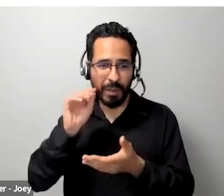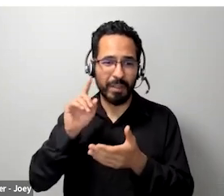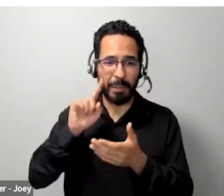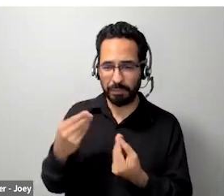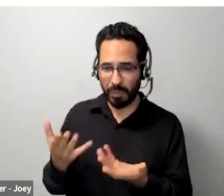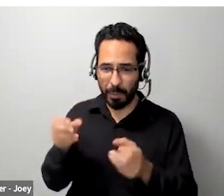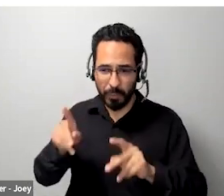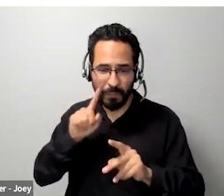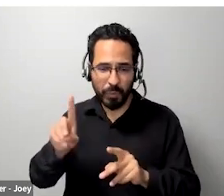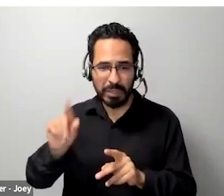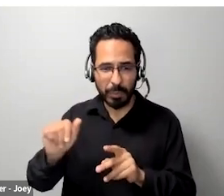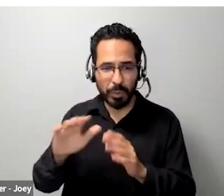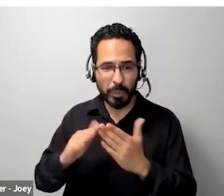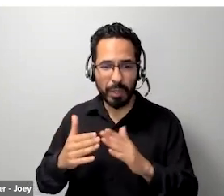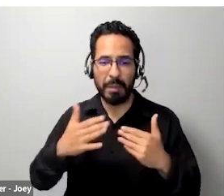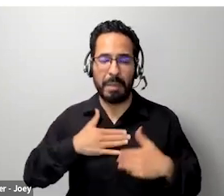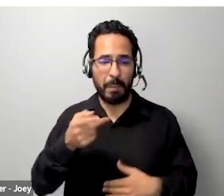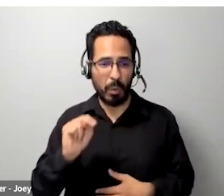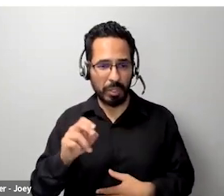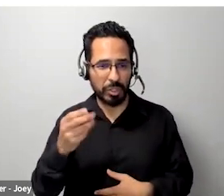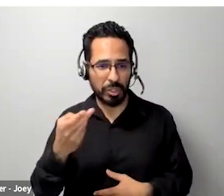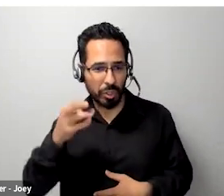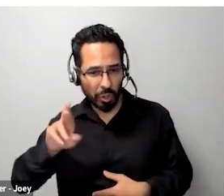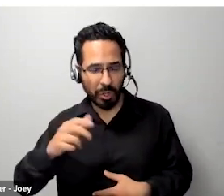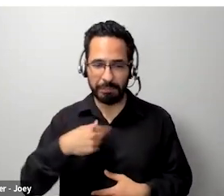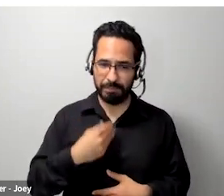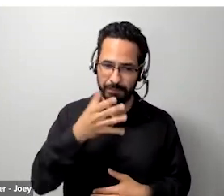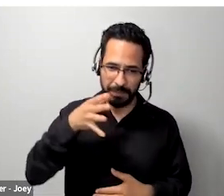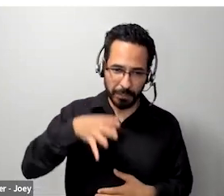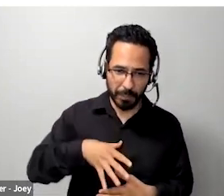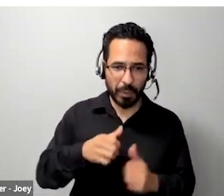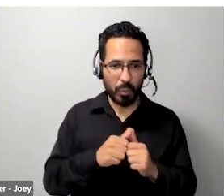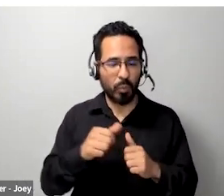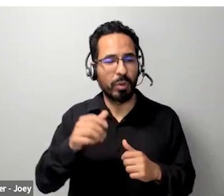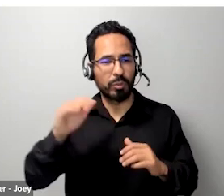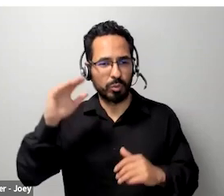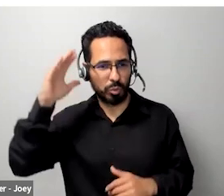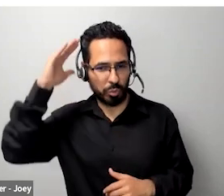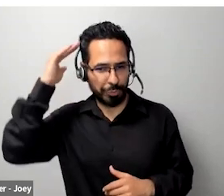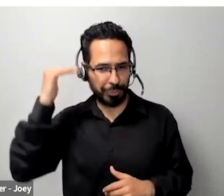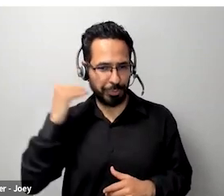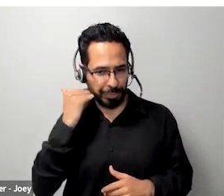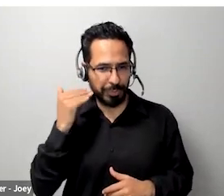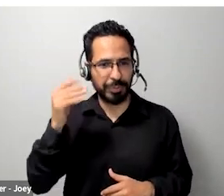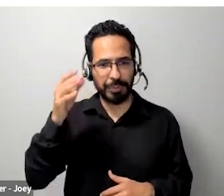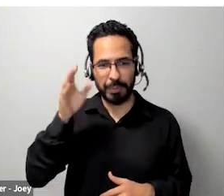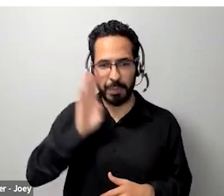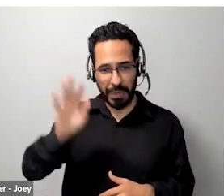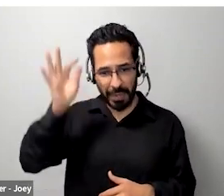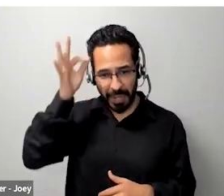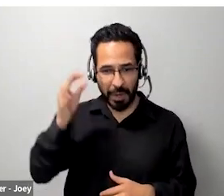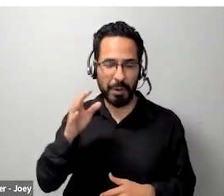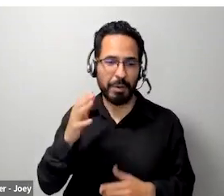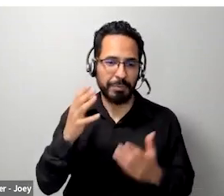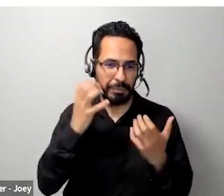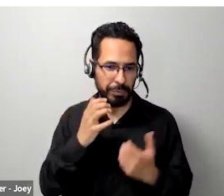community. My pronouns are she, her, and I am a Caucasian woman with short, dark brown hair and dark brown eyes. I am wearing a